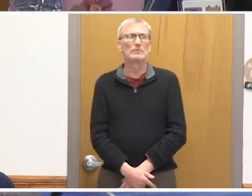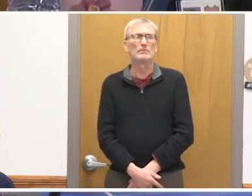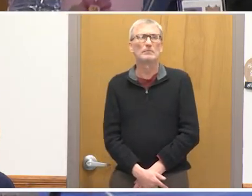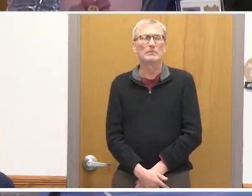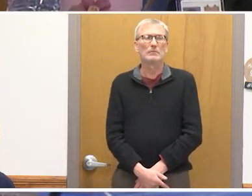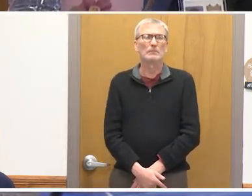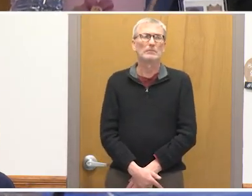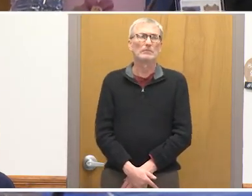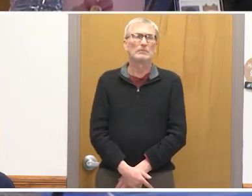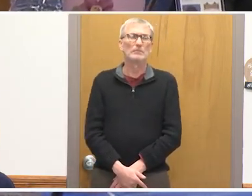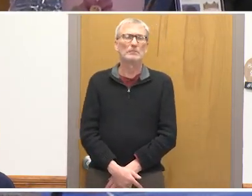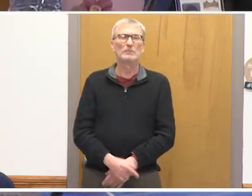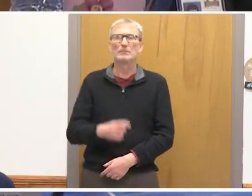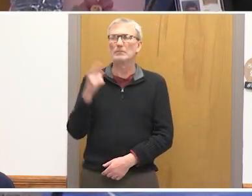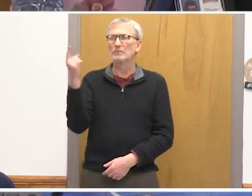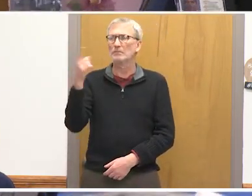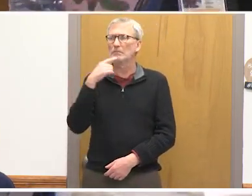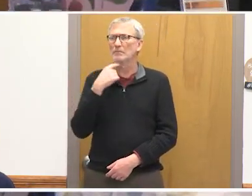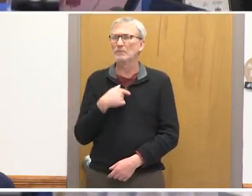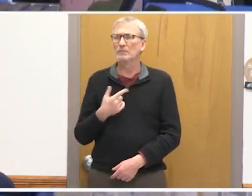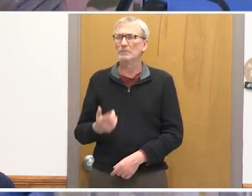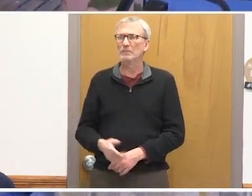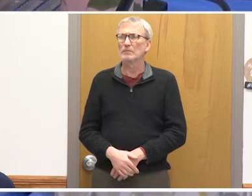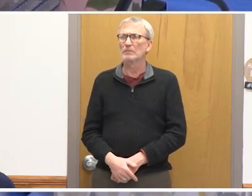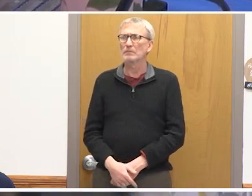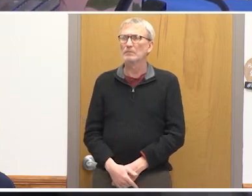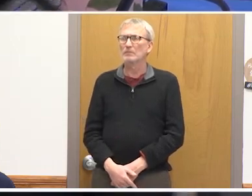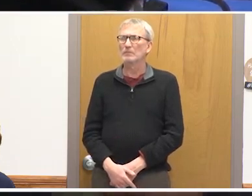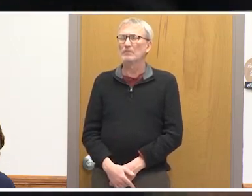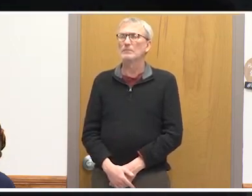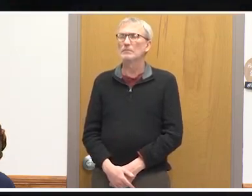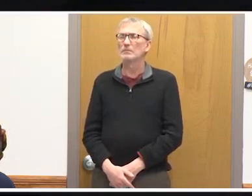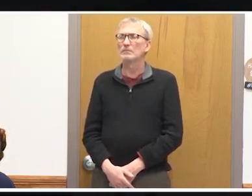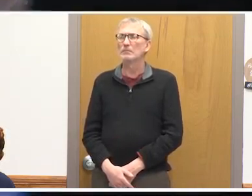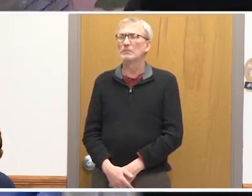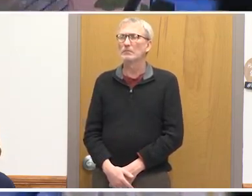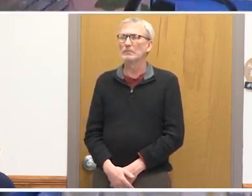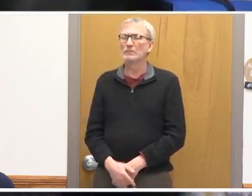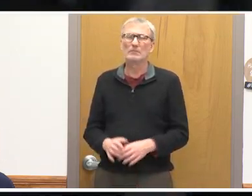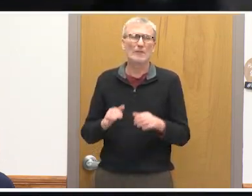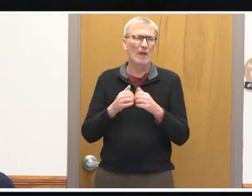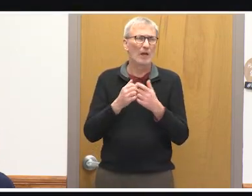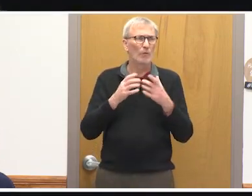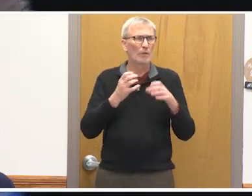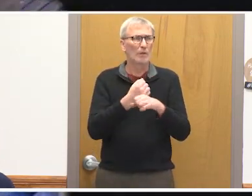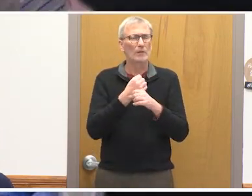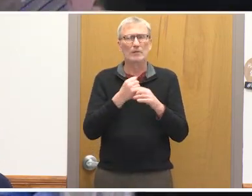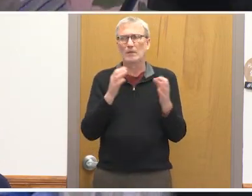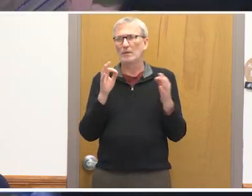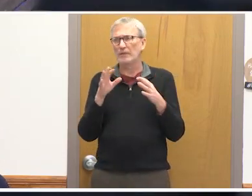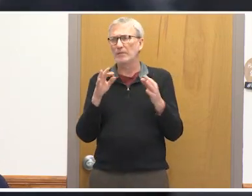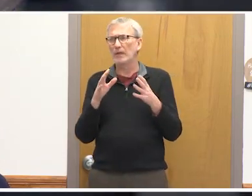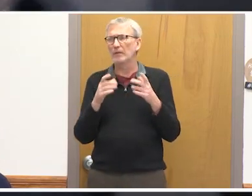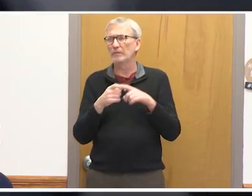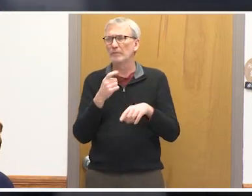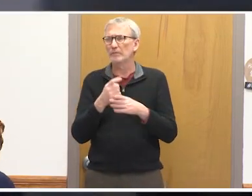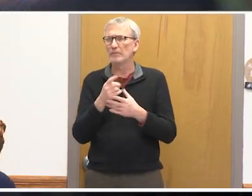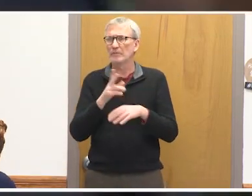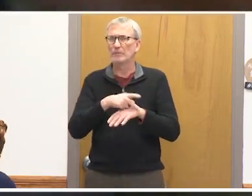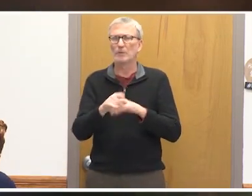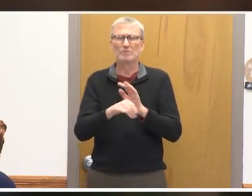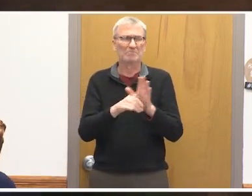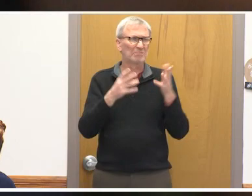There's a question online about input. I think I probably just answered it about how we take input on these projects, so I think I